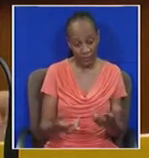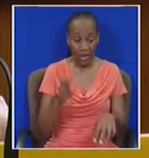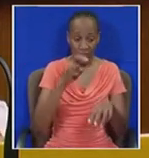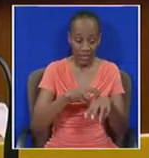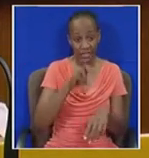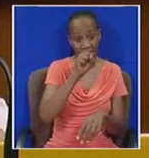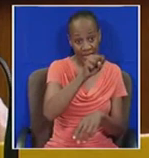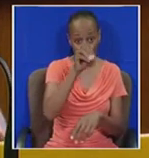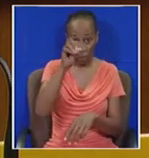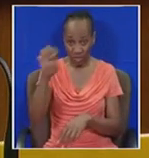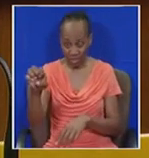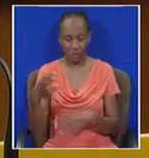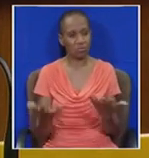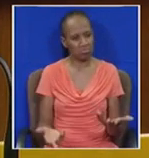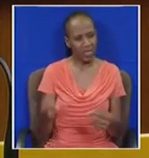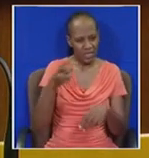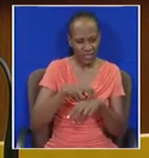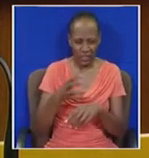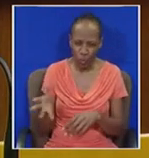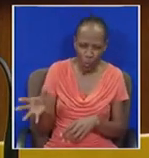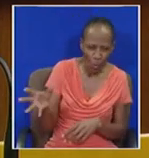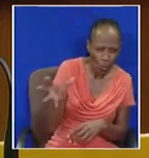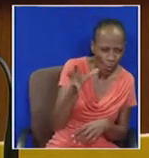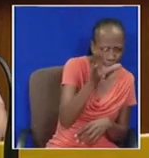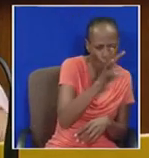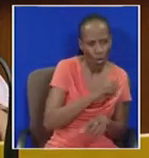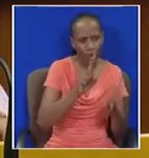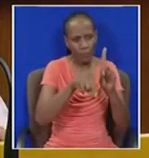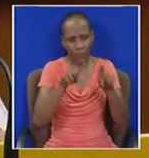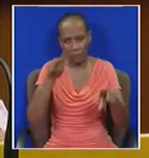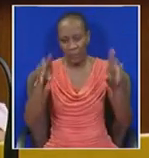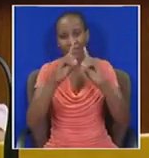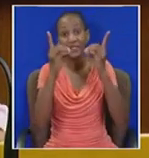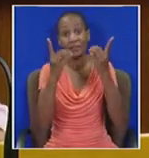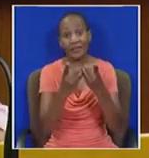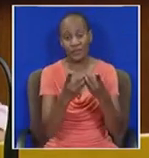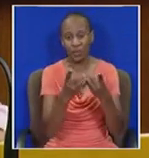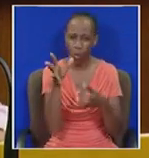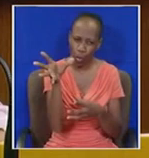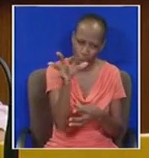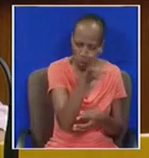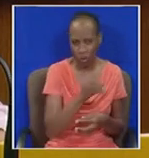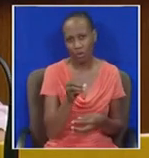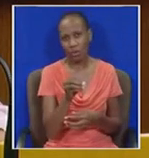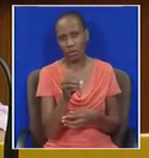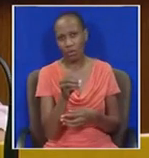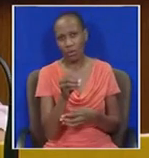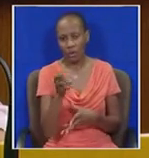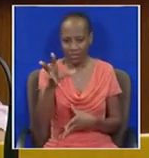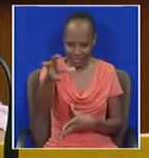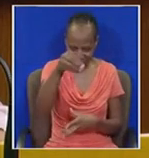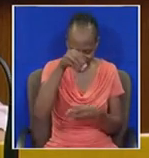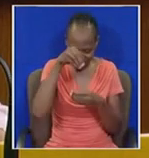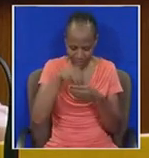state-owned entities, we need all departments in the public sector to be